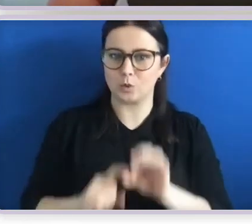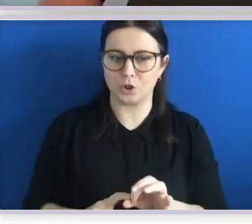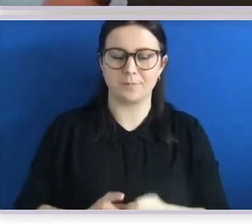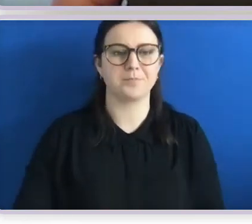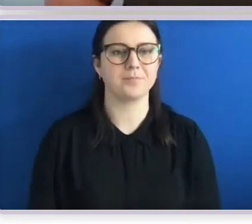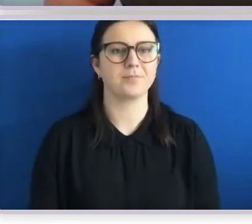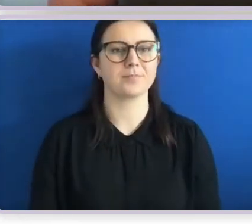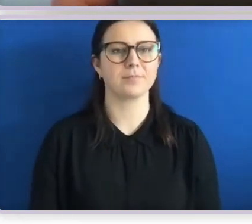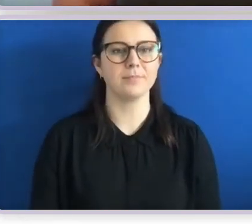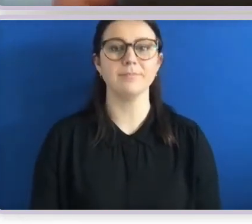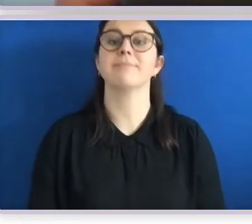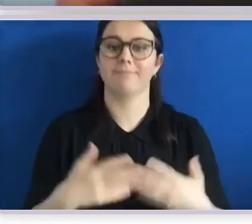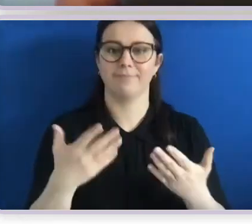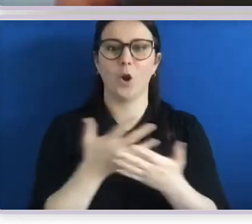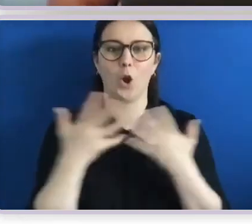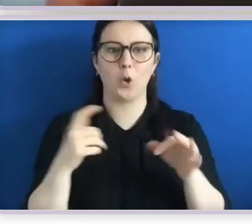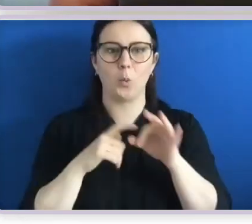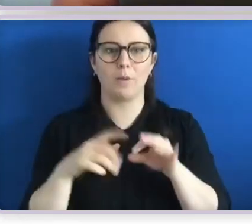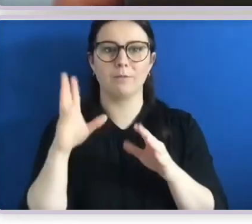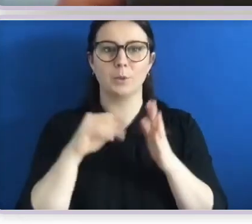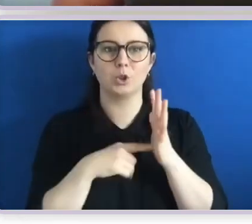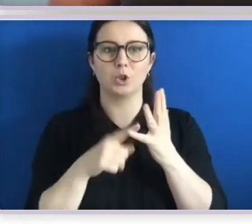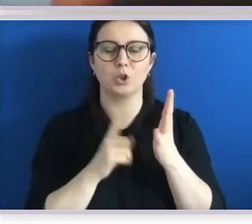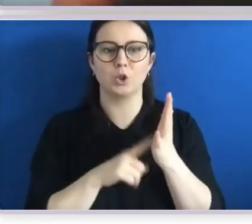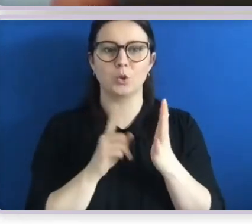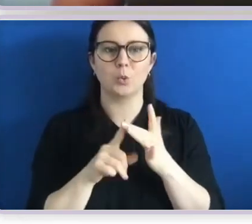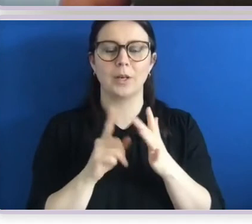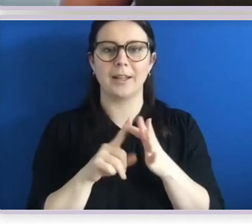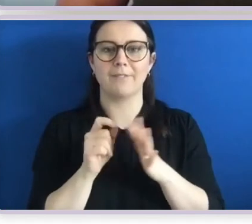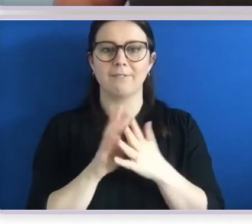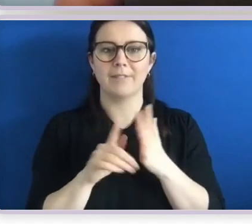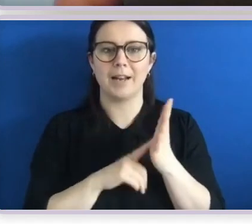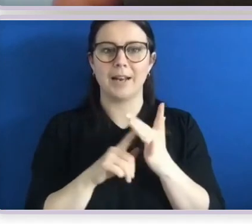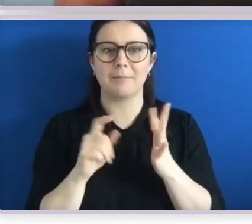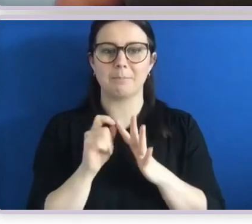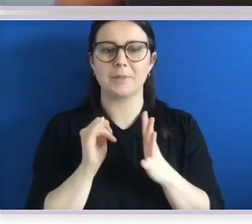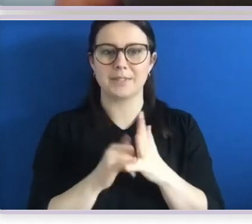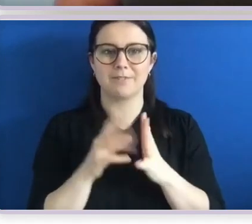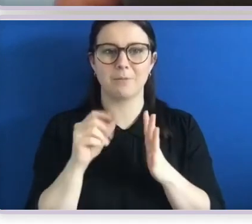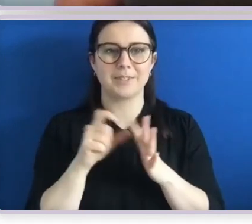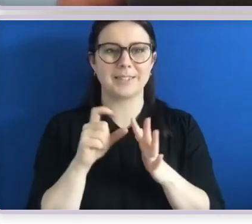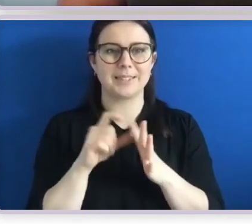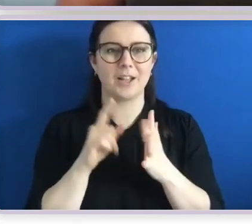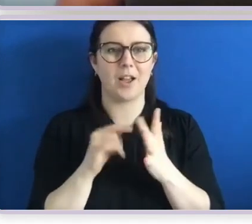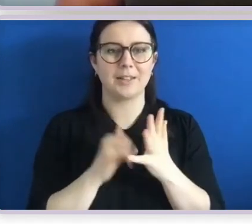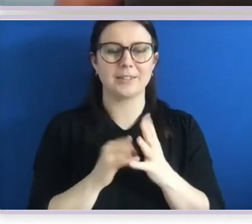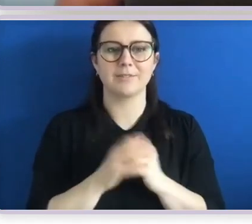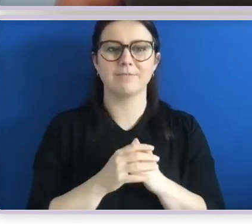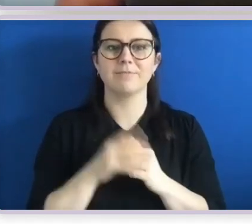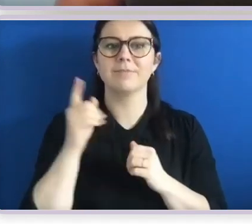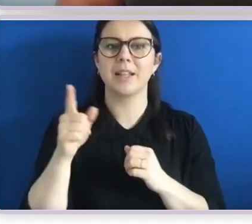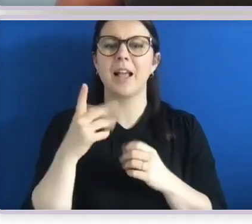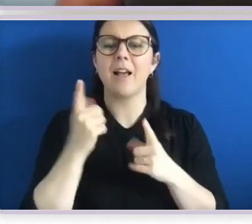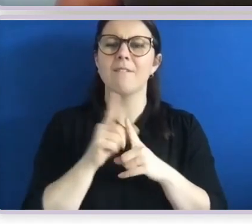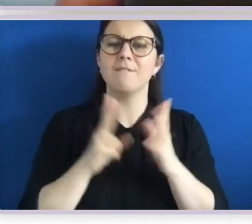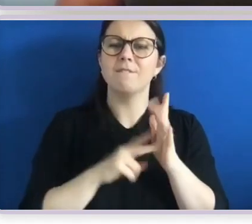Okay, long question from Julie Phillips from DDLS. Hi, Dan. Statutory authorities like Victorian Commission